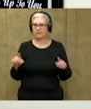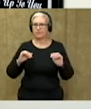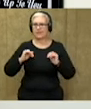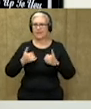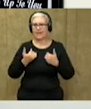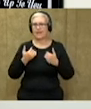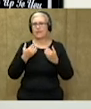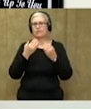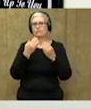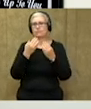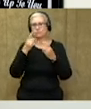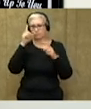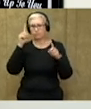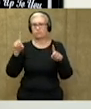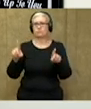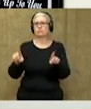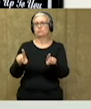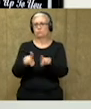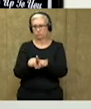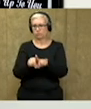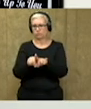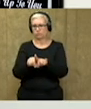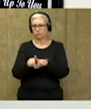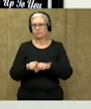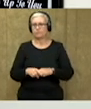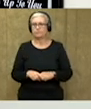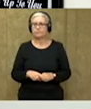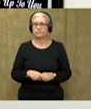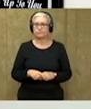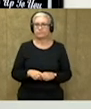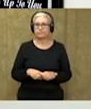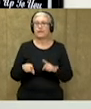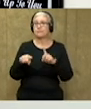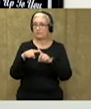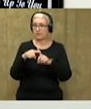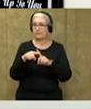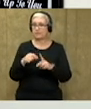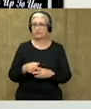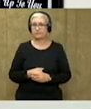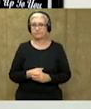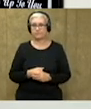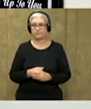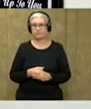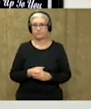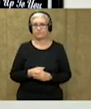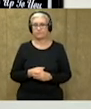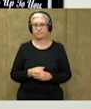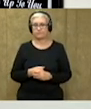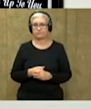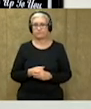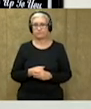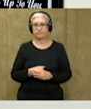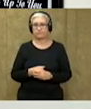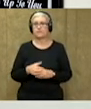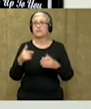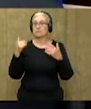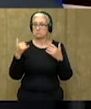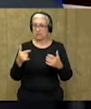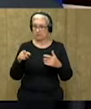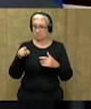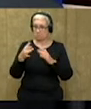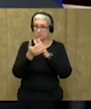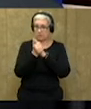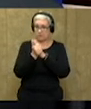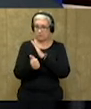to actually come to a positive conclusion in this conflict situation. So now that you all have some skills